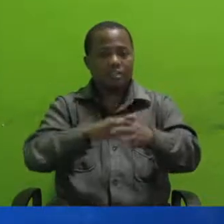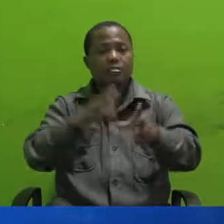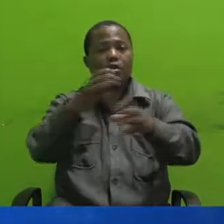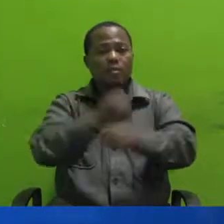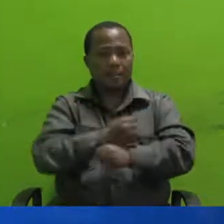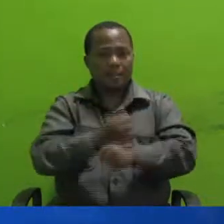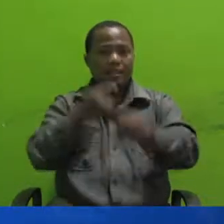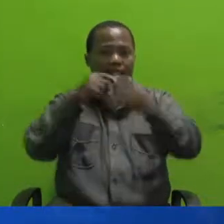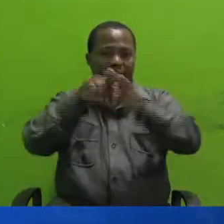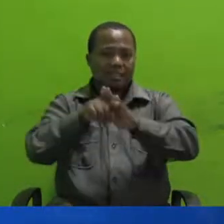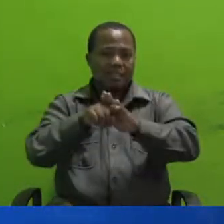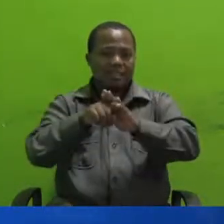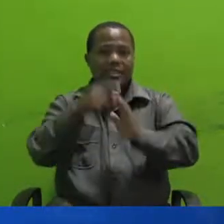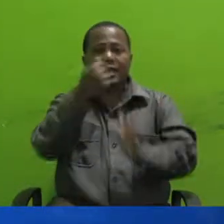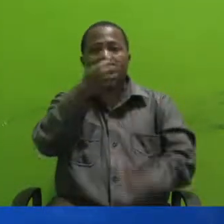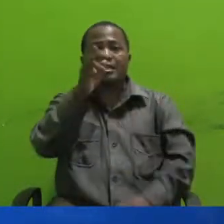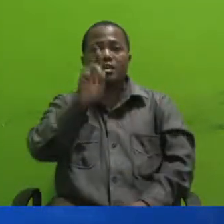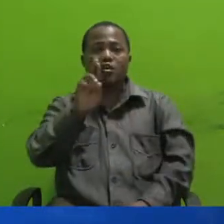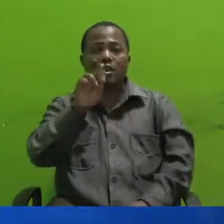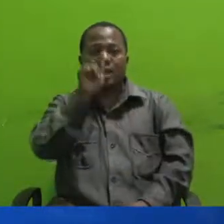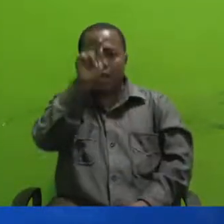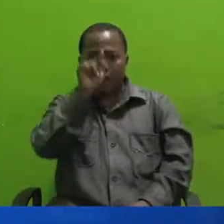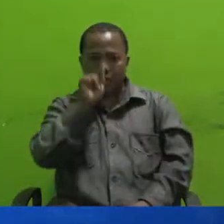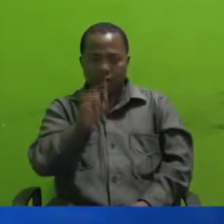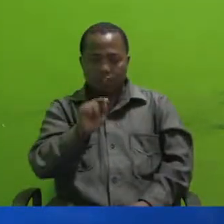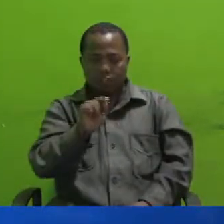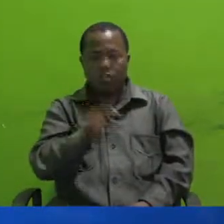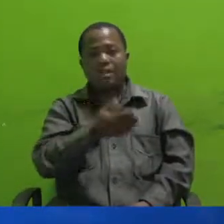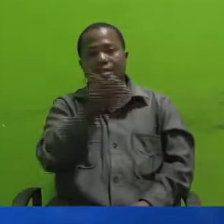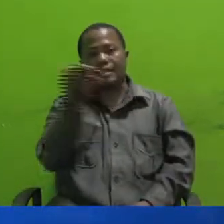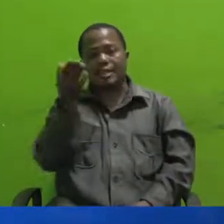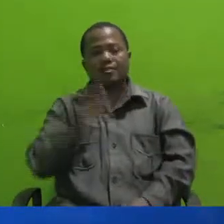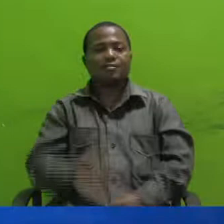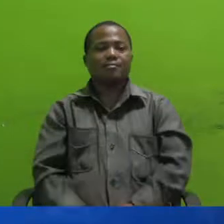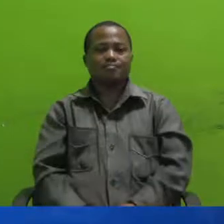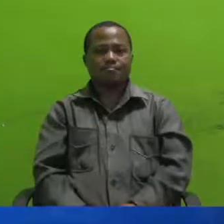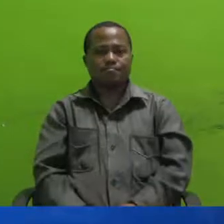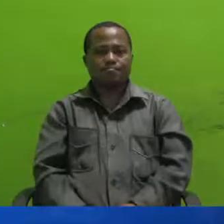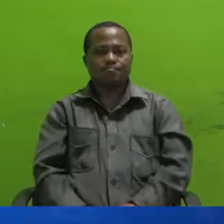obtained between these trigonometric ratios, I mean sine cosine, is that